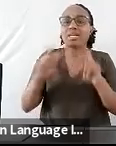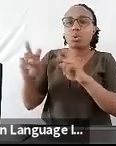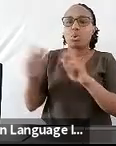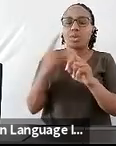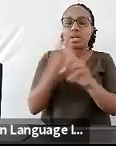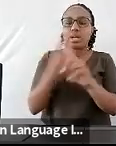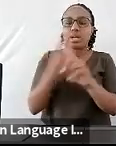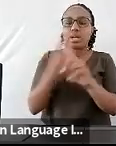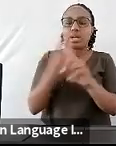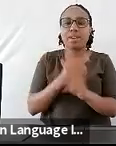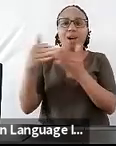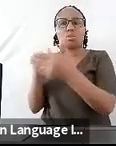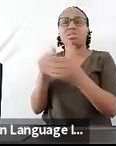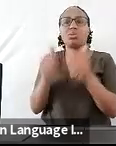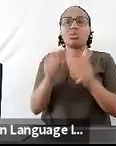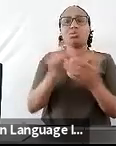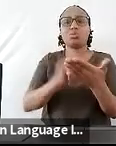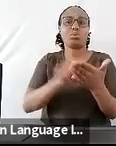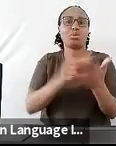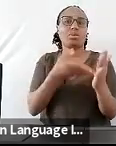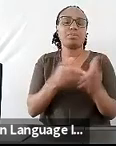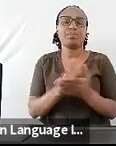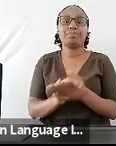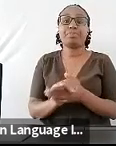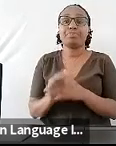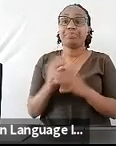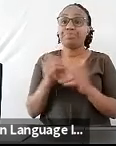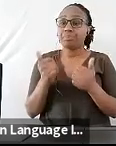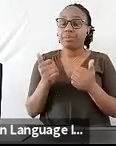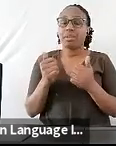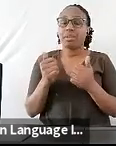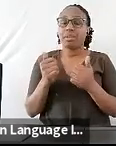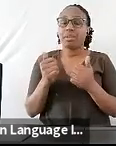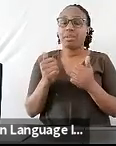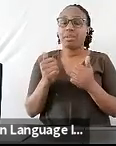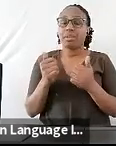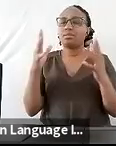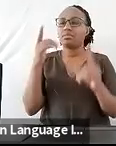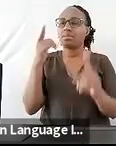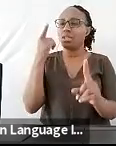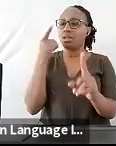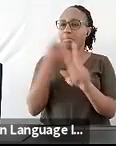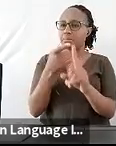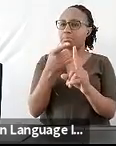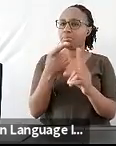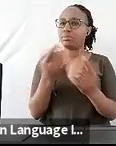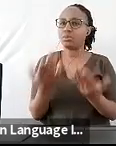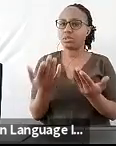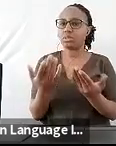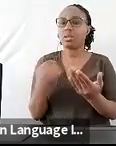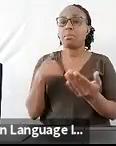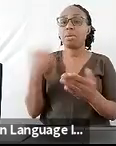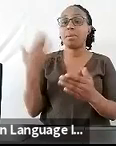The main driving force was that I had been working in and around refugee migrant